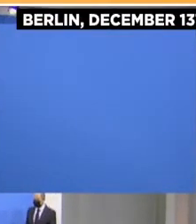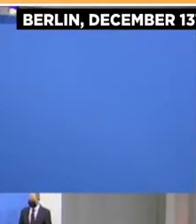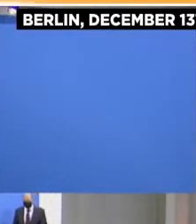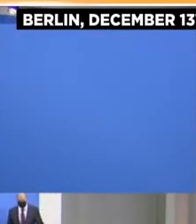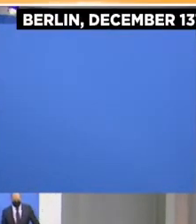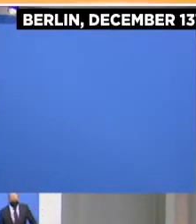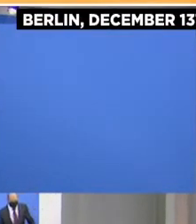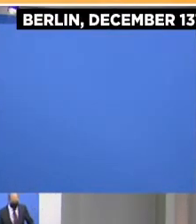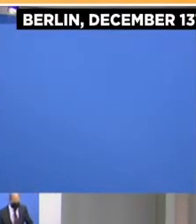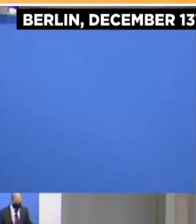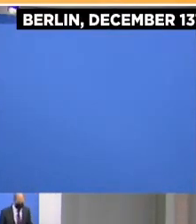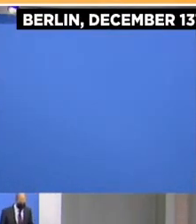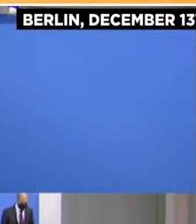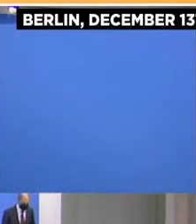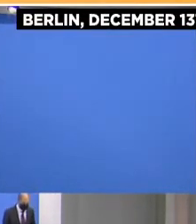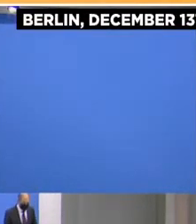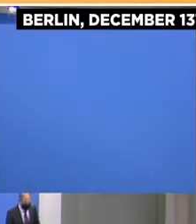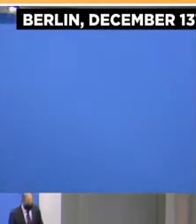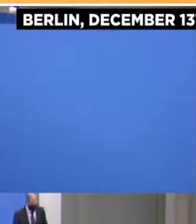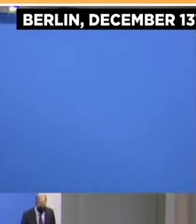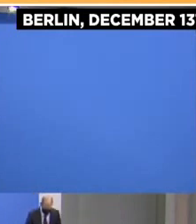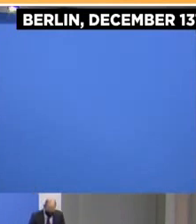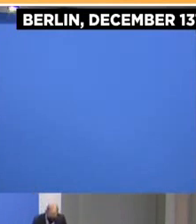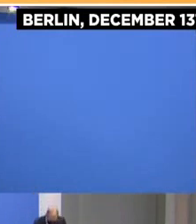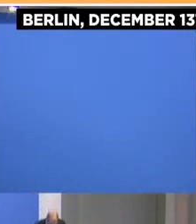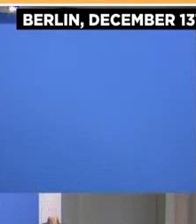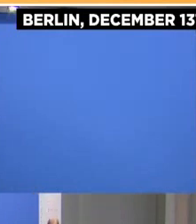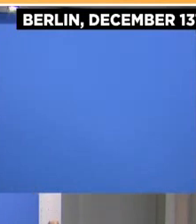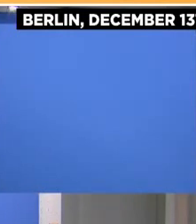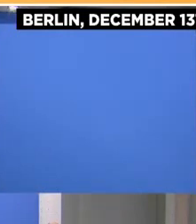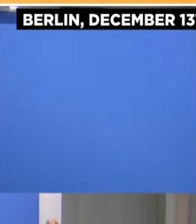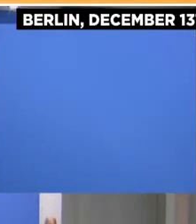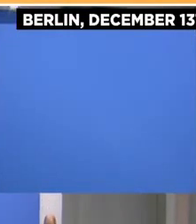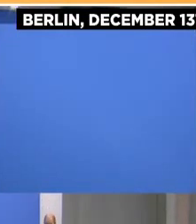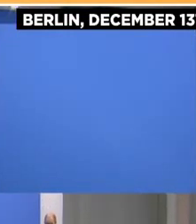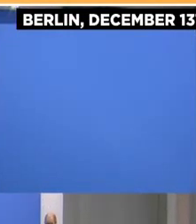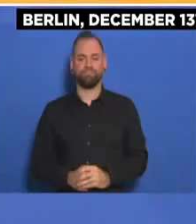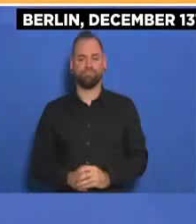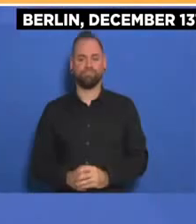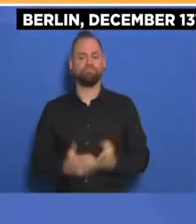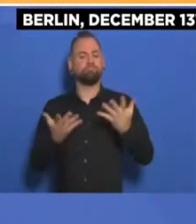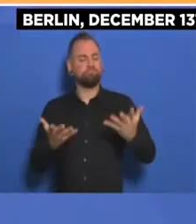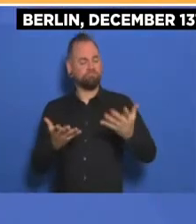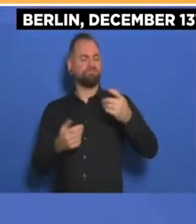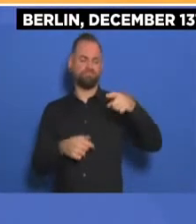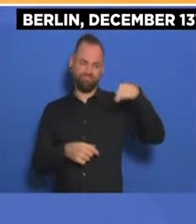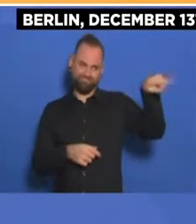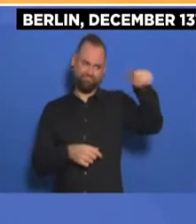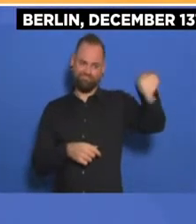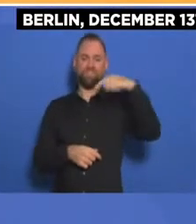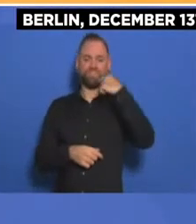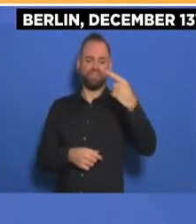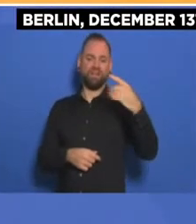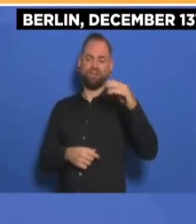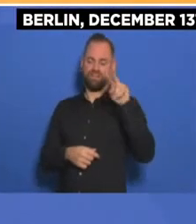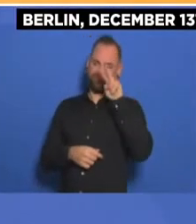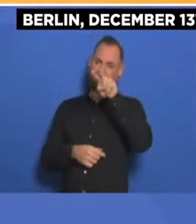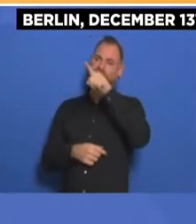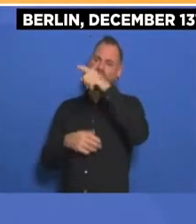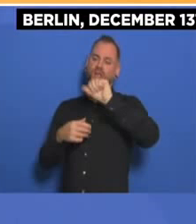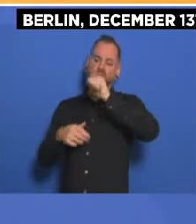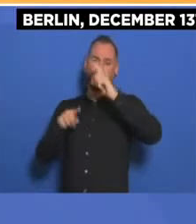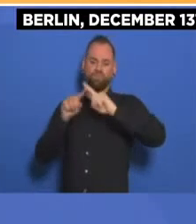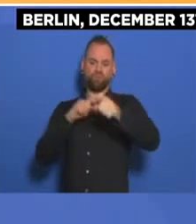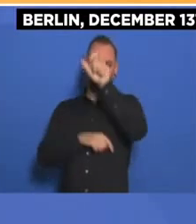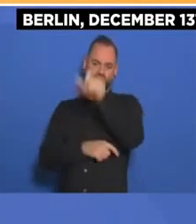here in Germany. And Merkel wanted to see tougher restrictions, but it took until yesterday for the 16 state premiers